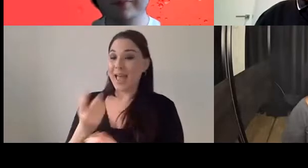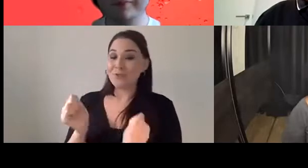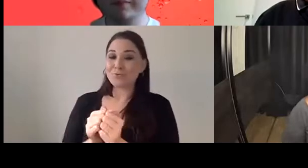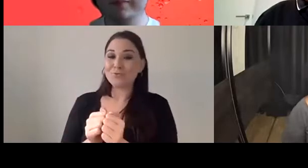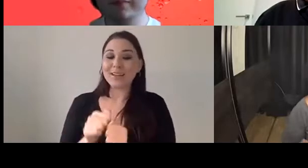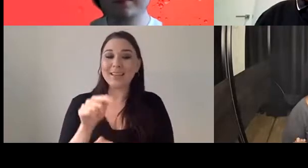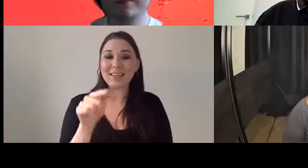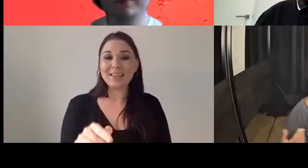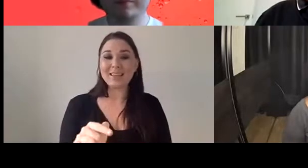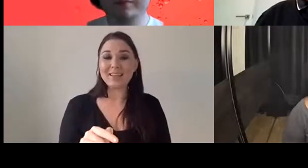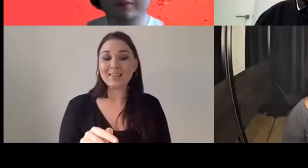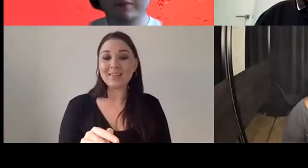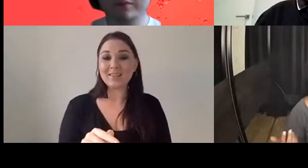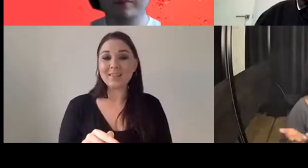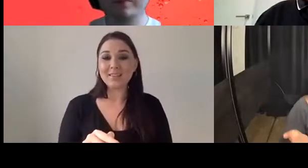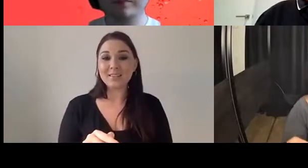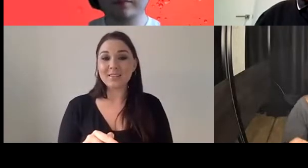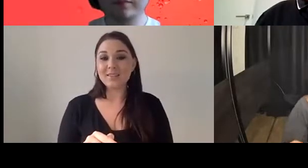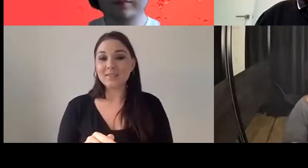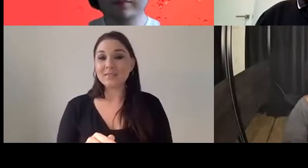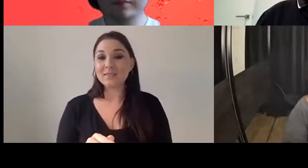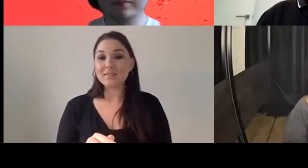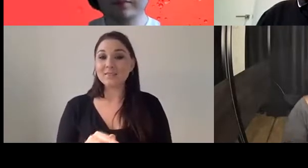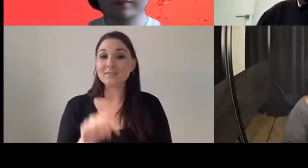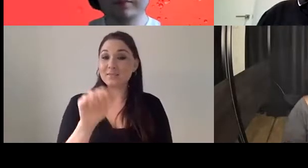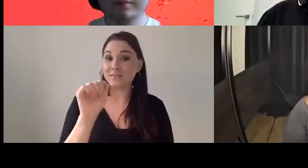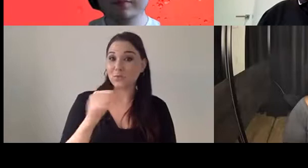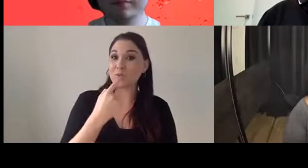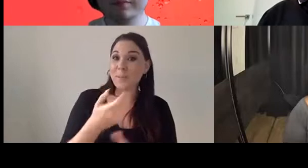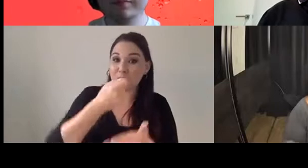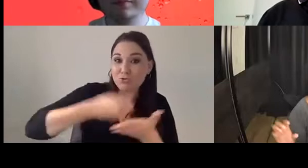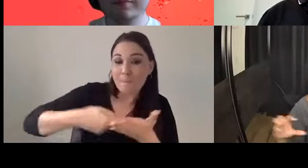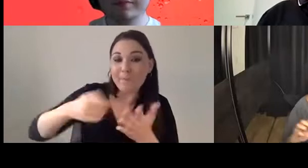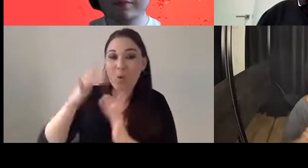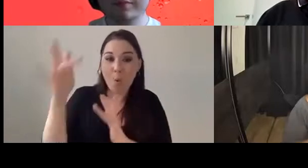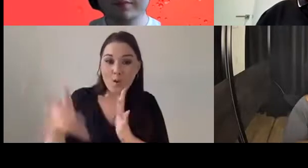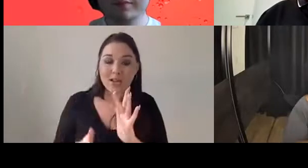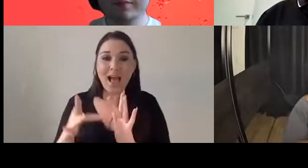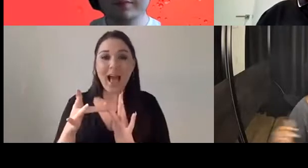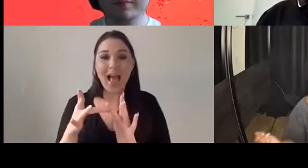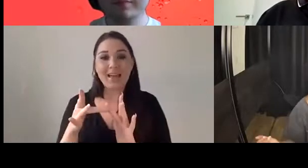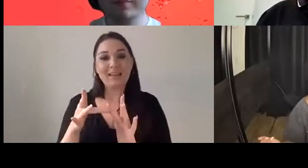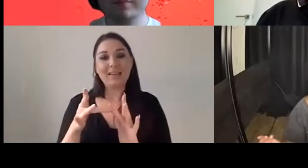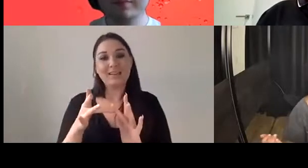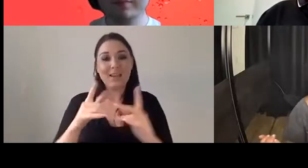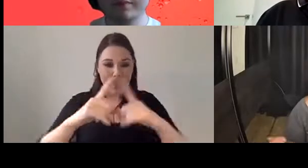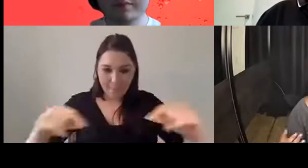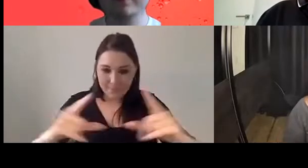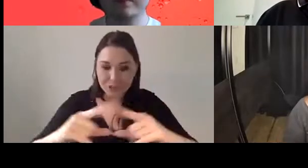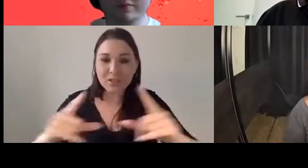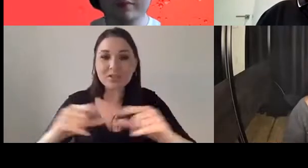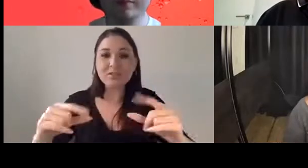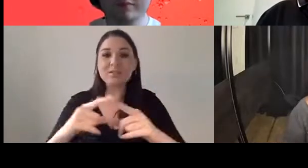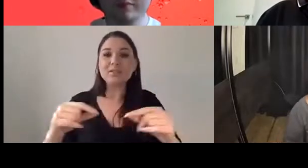that's shortcuts, what you were saying earlier, to be with the captions